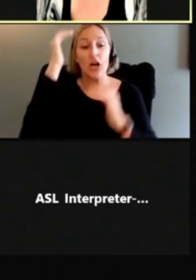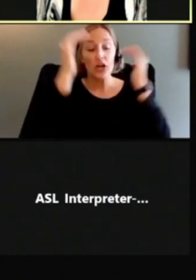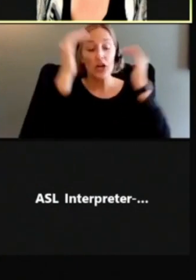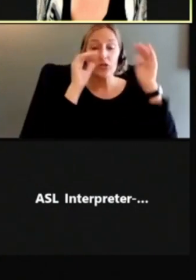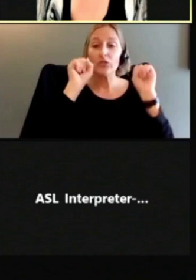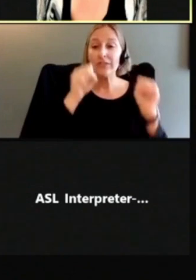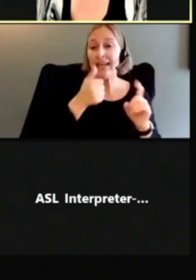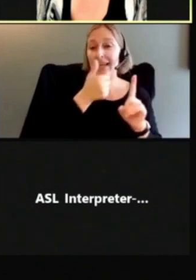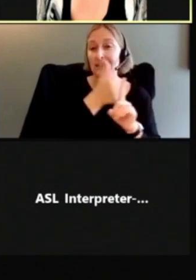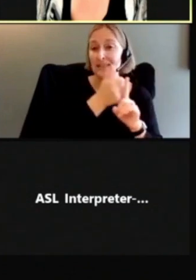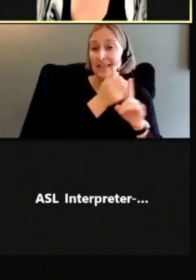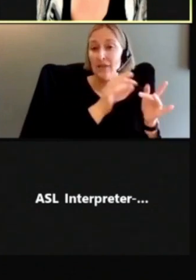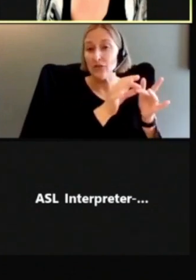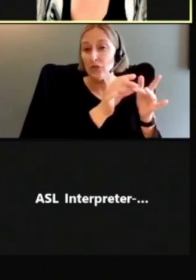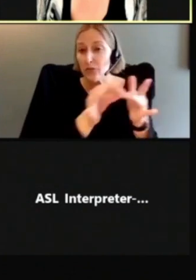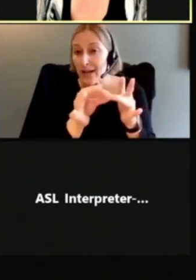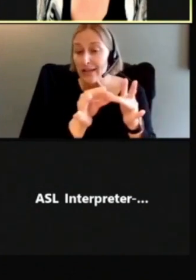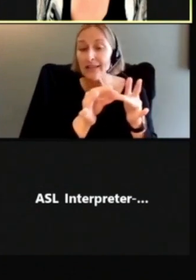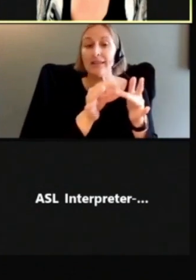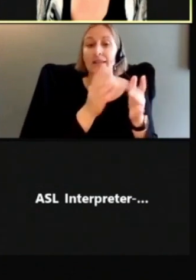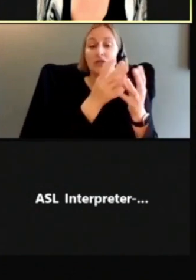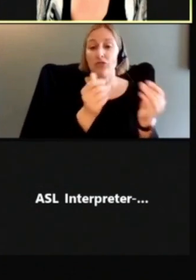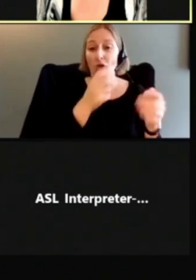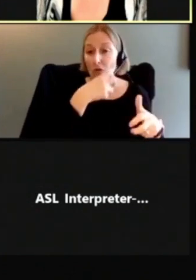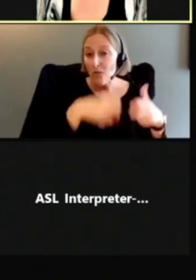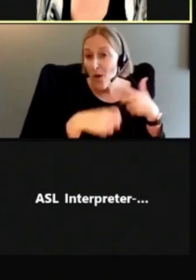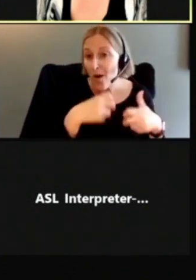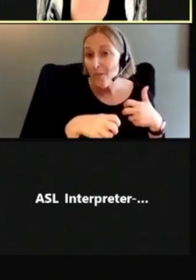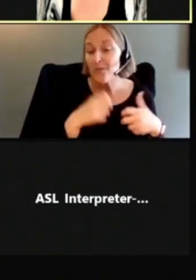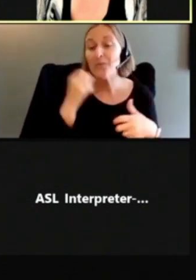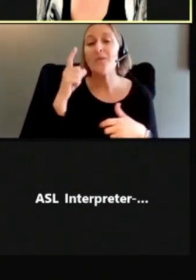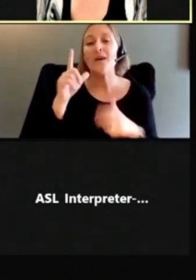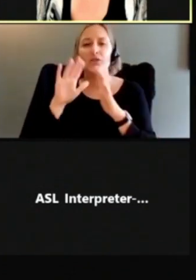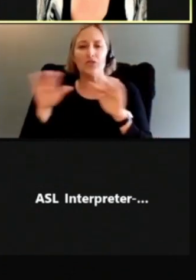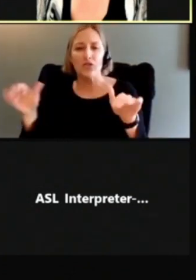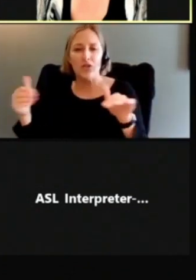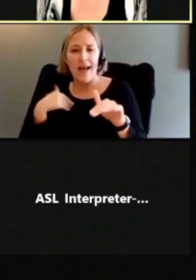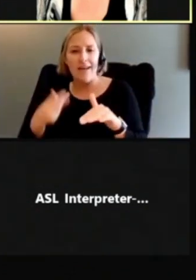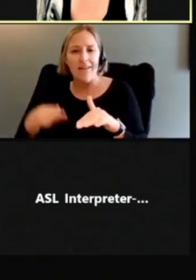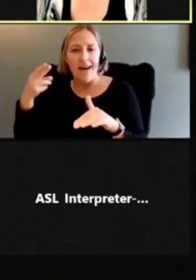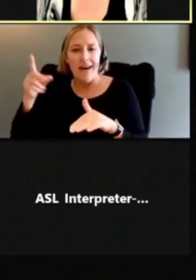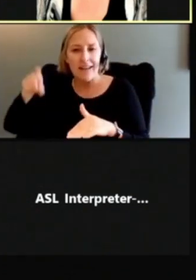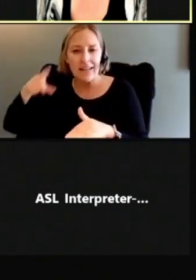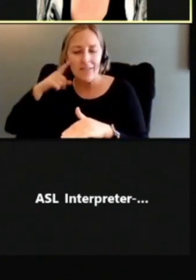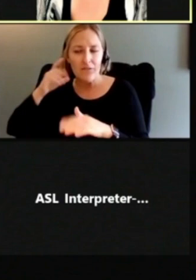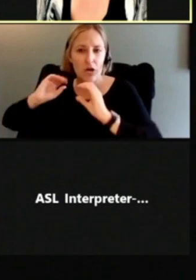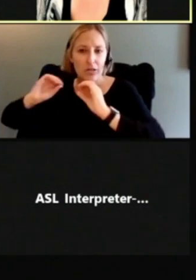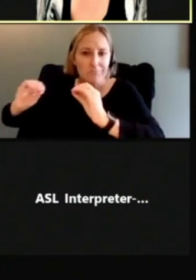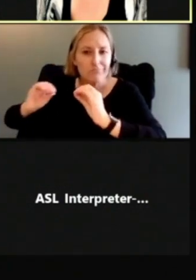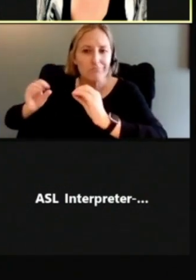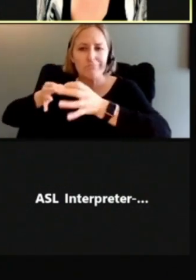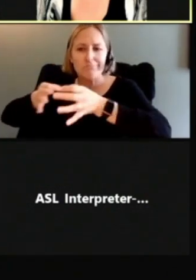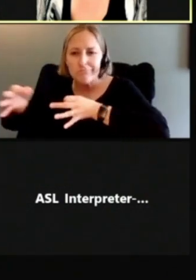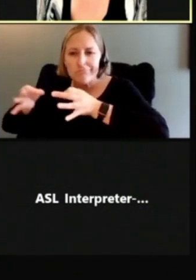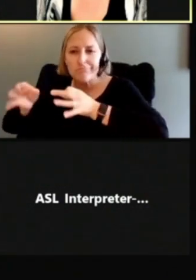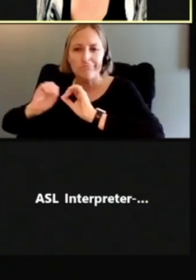solve problems and learn new concepts, while children have a higher need for direction. Adult learning